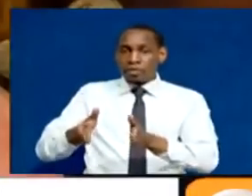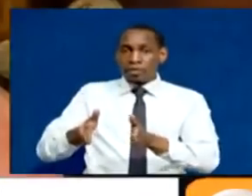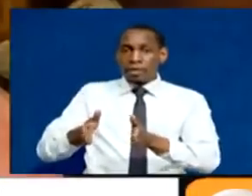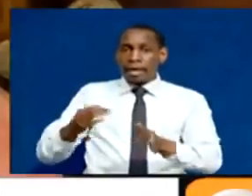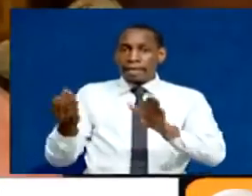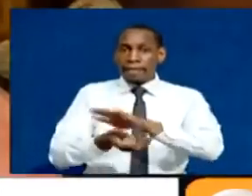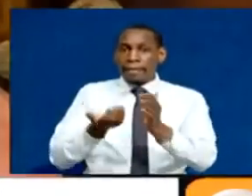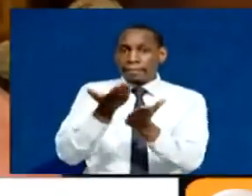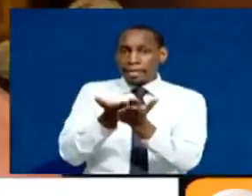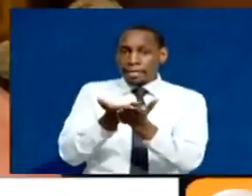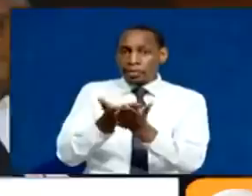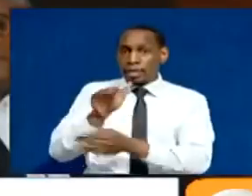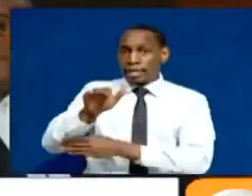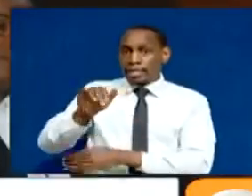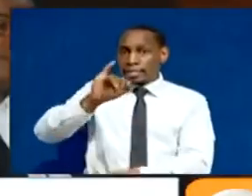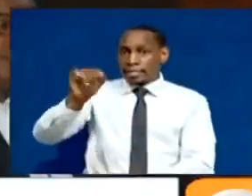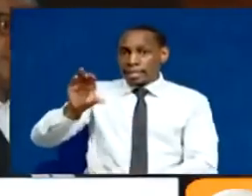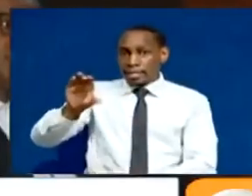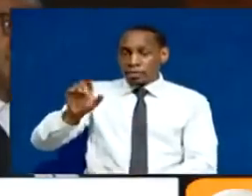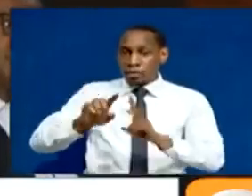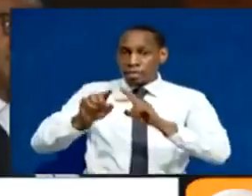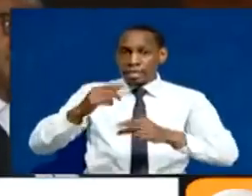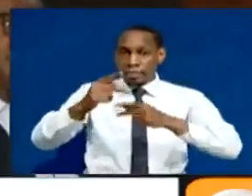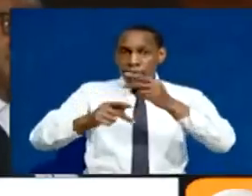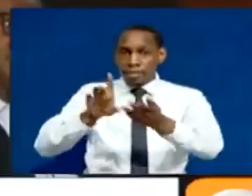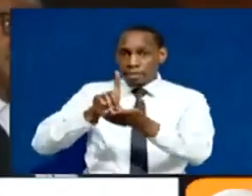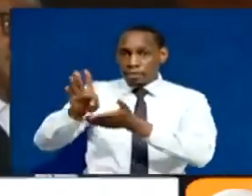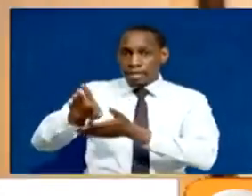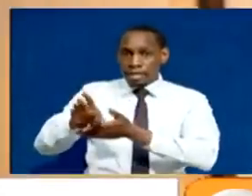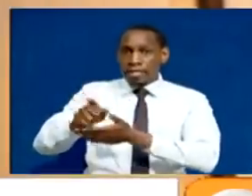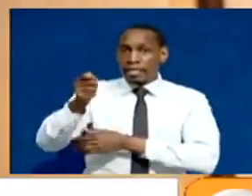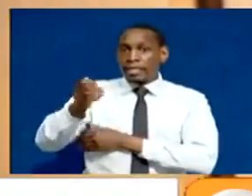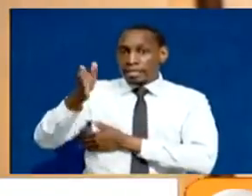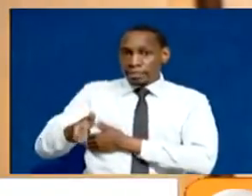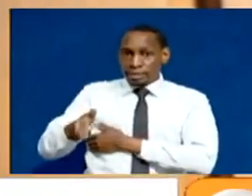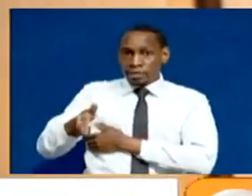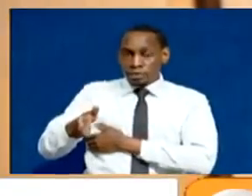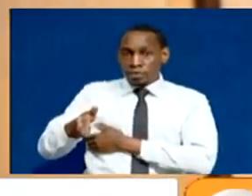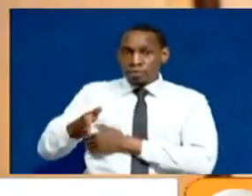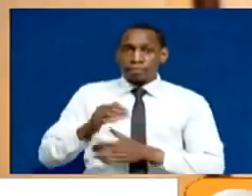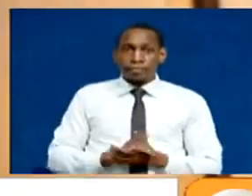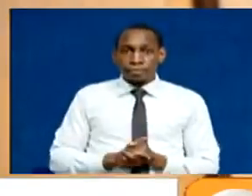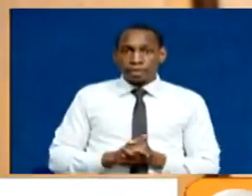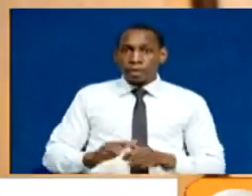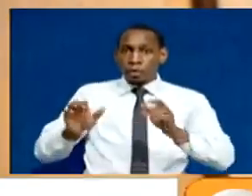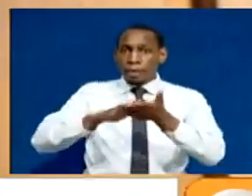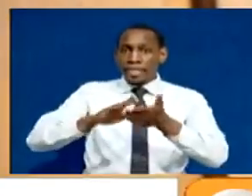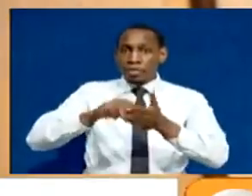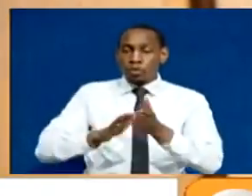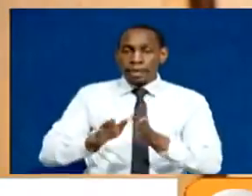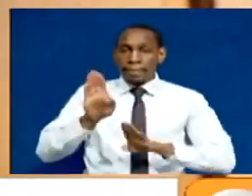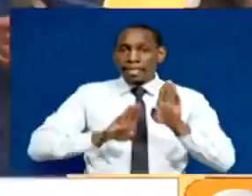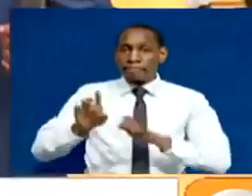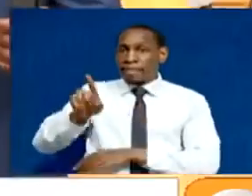Straten, filed a petition asking the JSC to begin the process of removing the embattled judge from office, citing